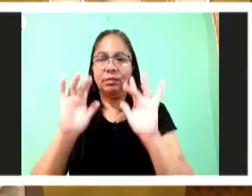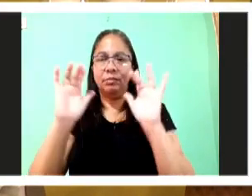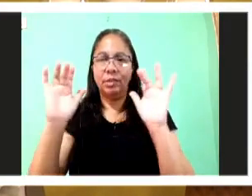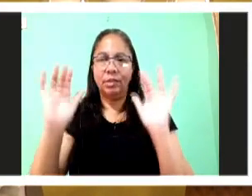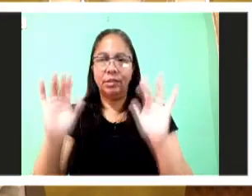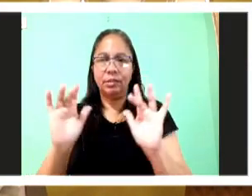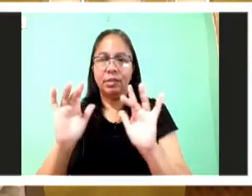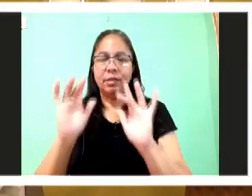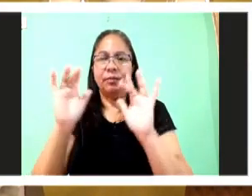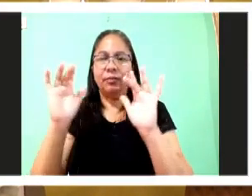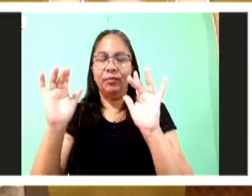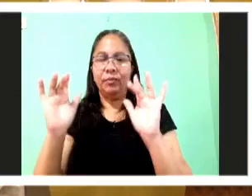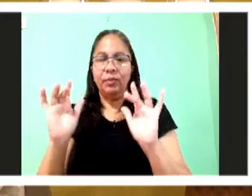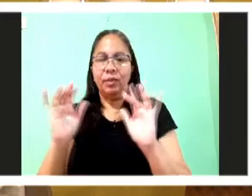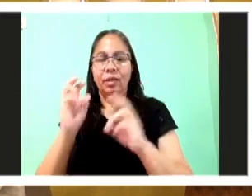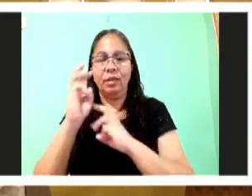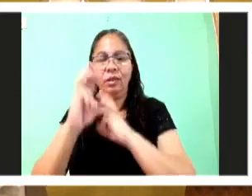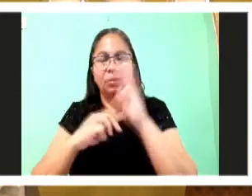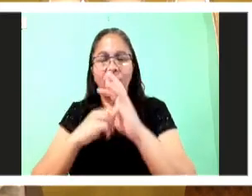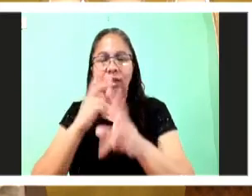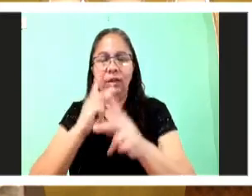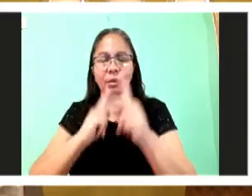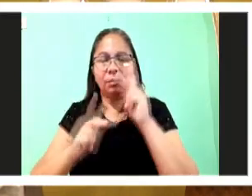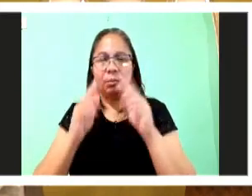seduced by lust,